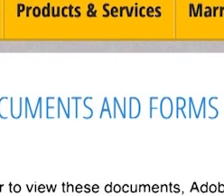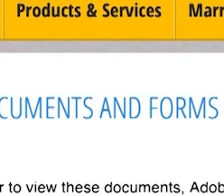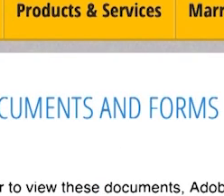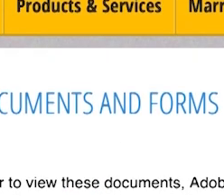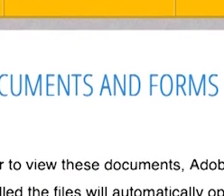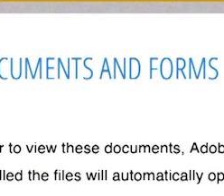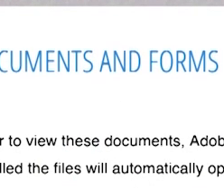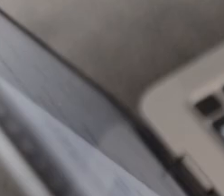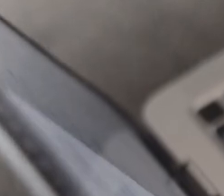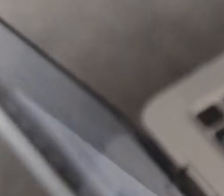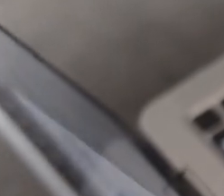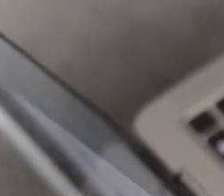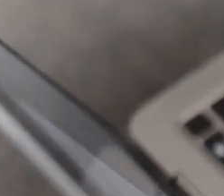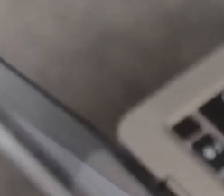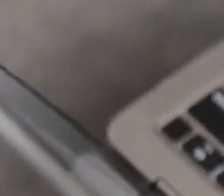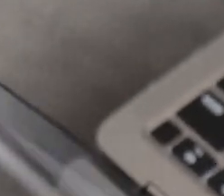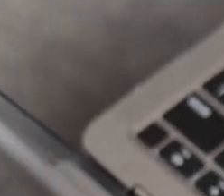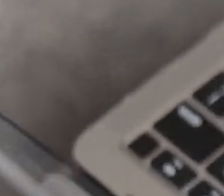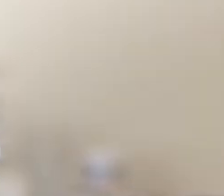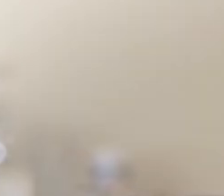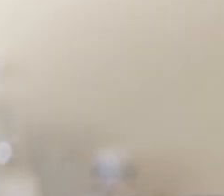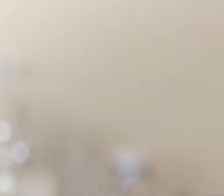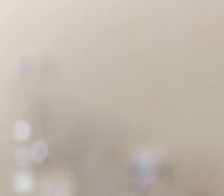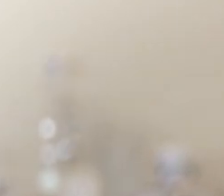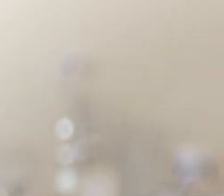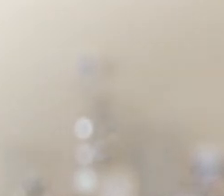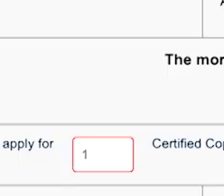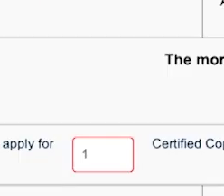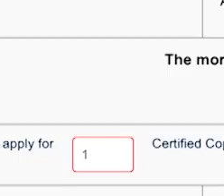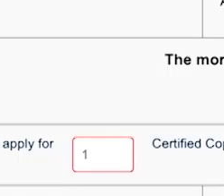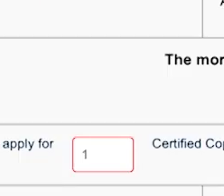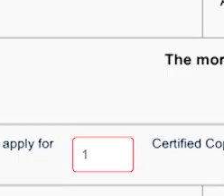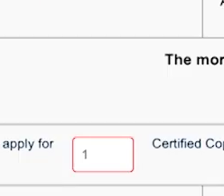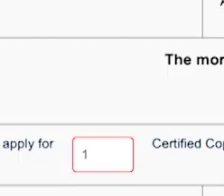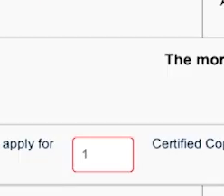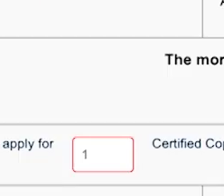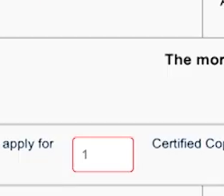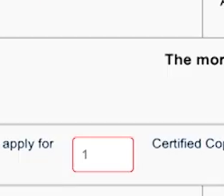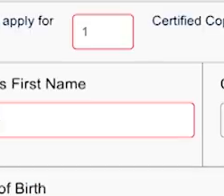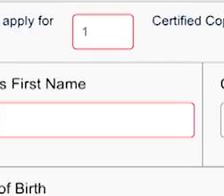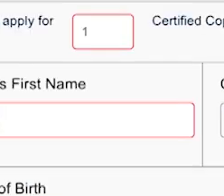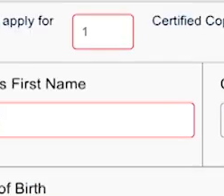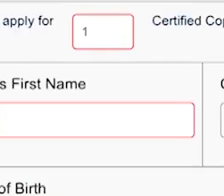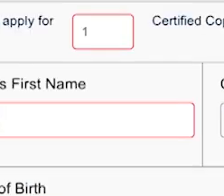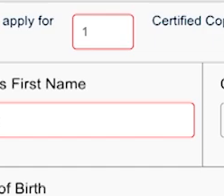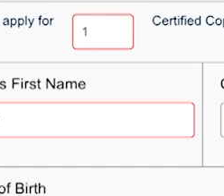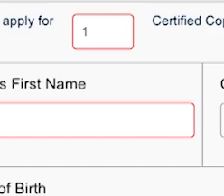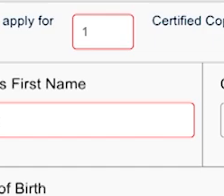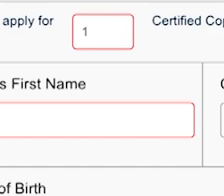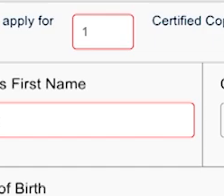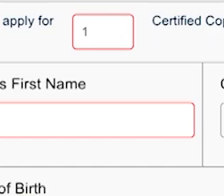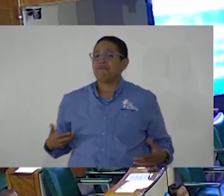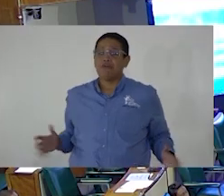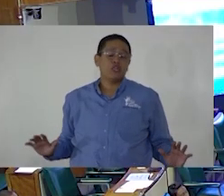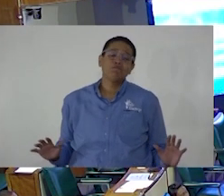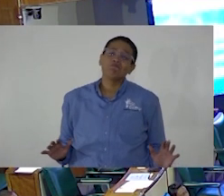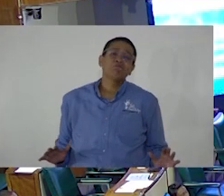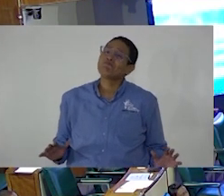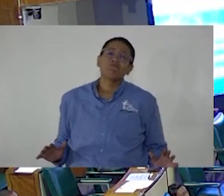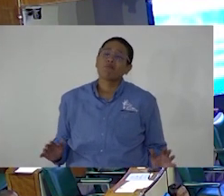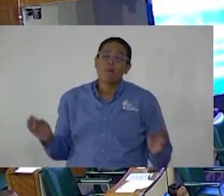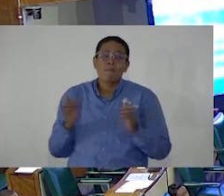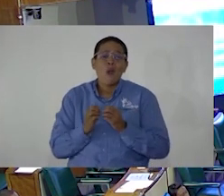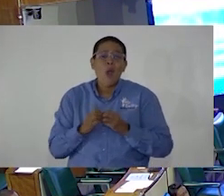marriage certificates. Persons are also able to update records, correct an error, and input a late entry of name online. We're